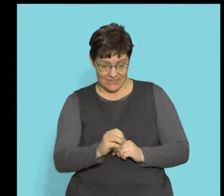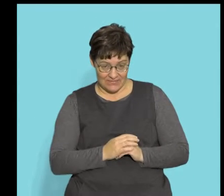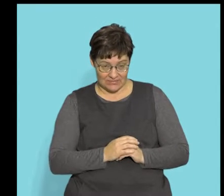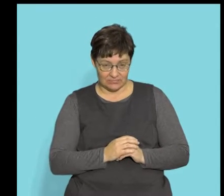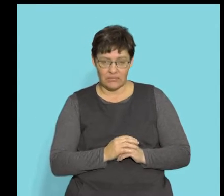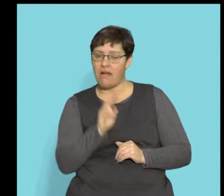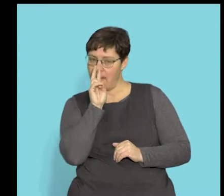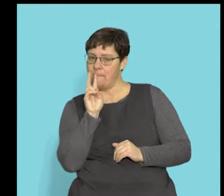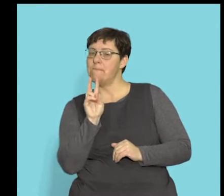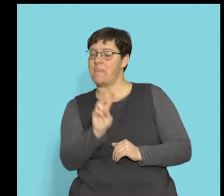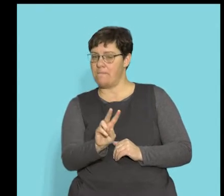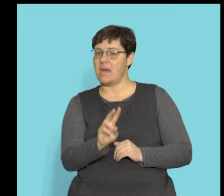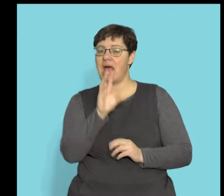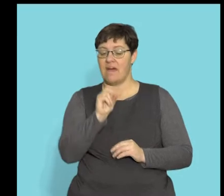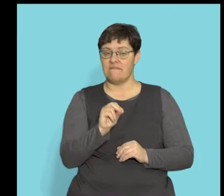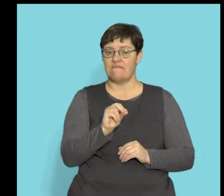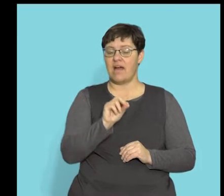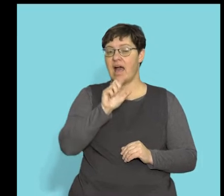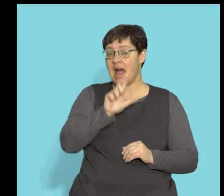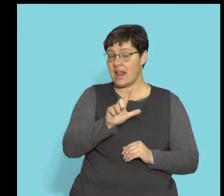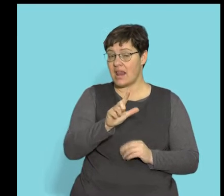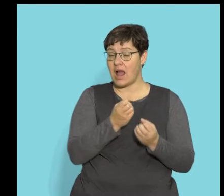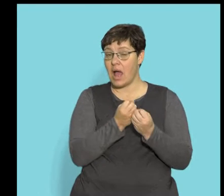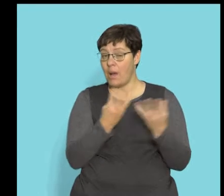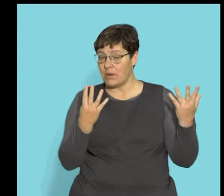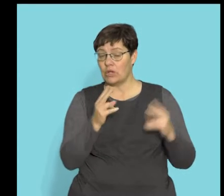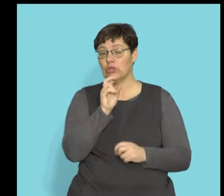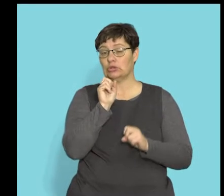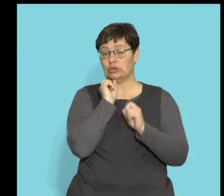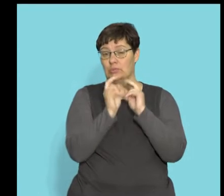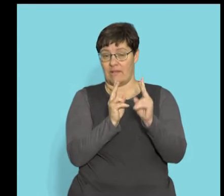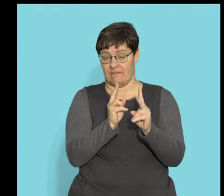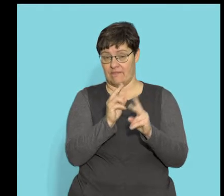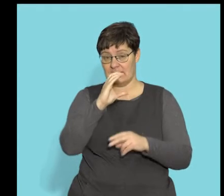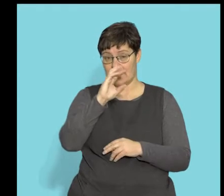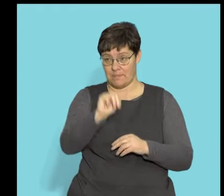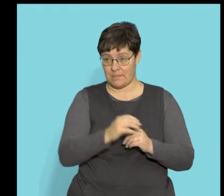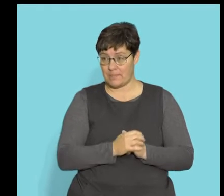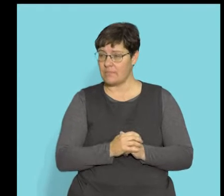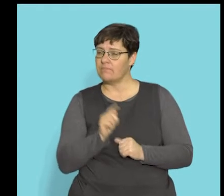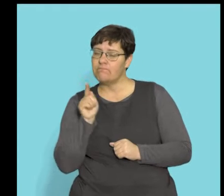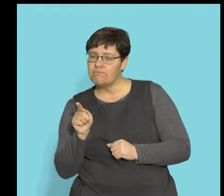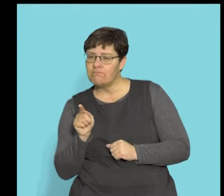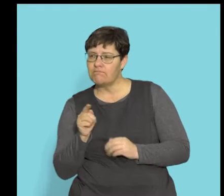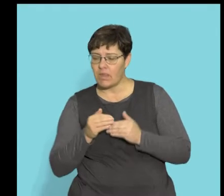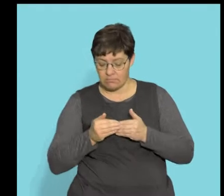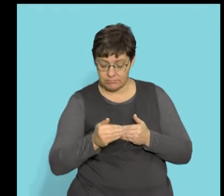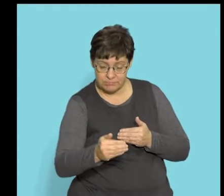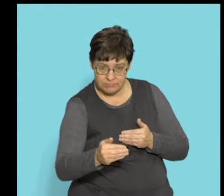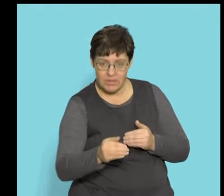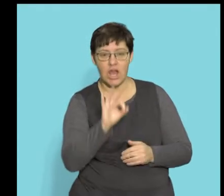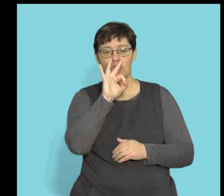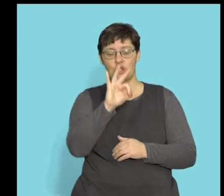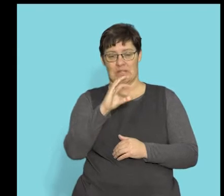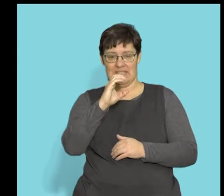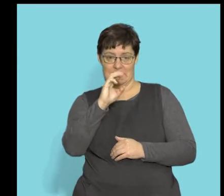rectangle, where we can see it has a length of 12 centimeters and it has a breadth